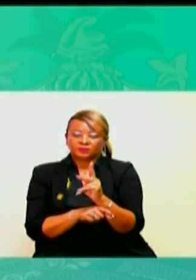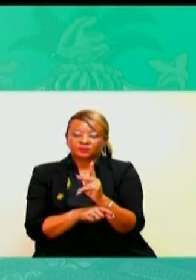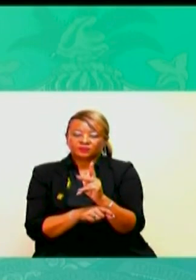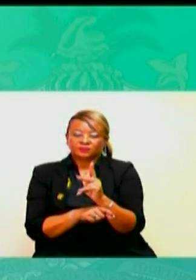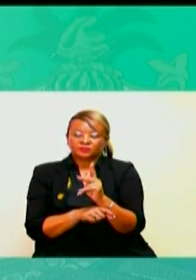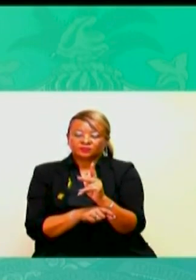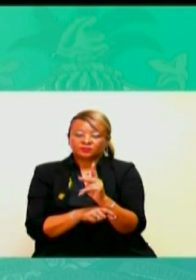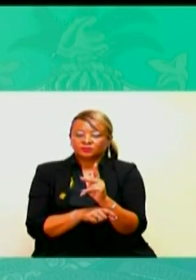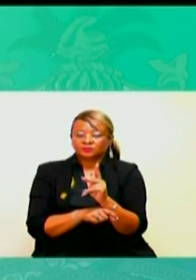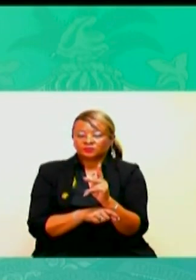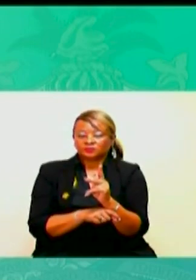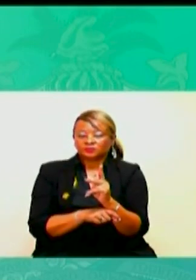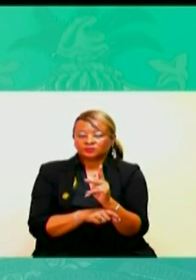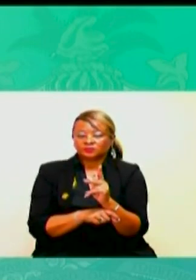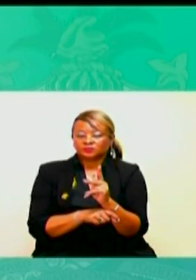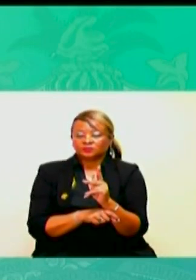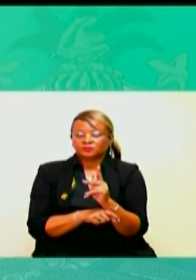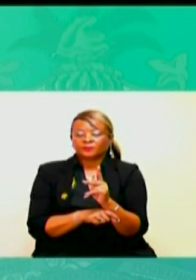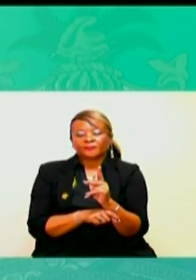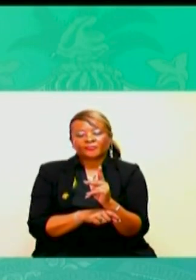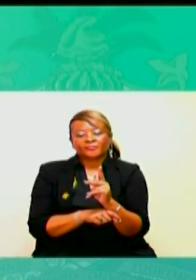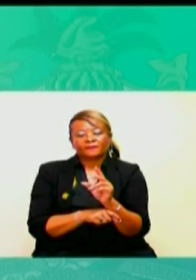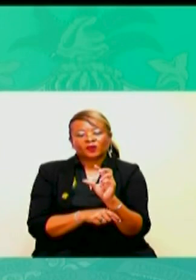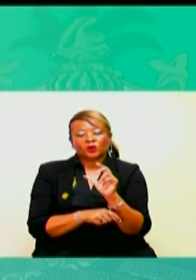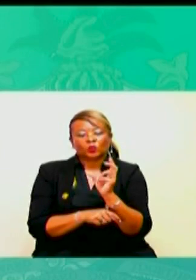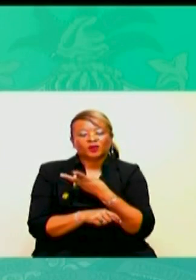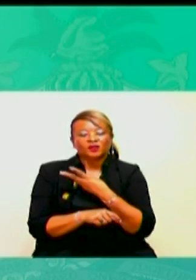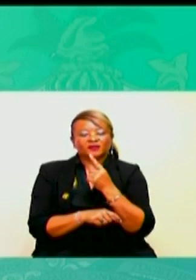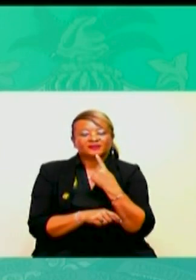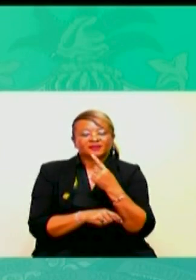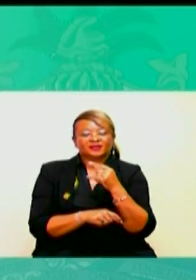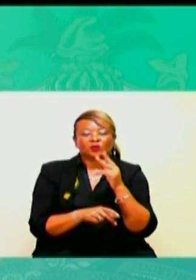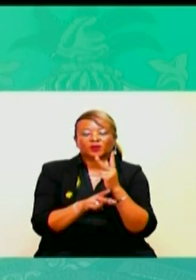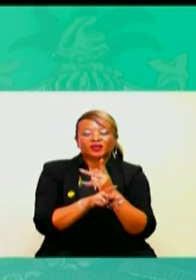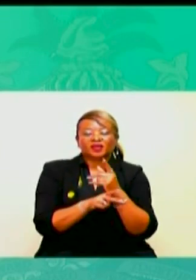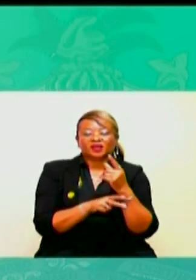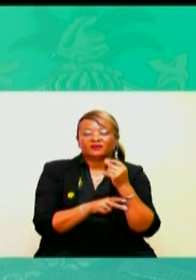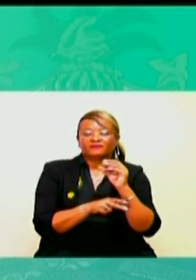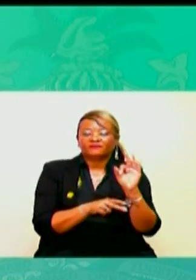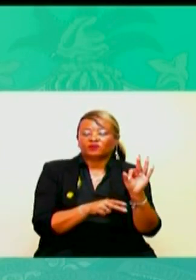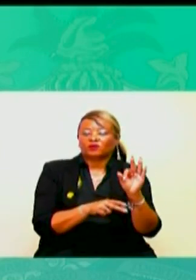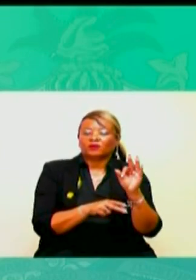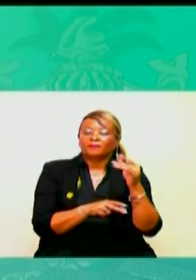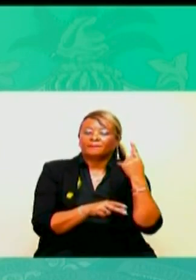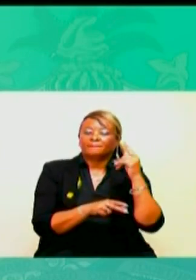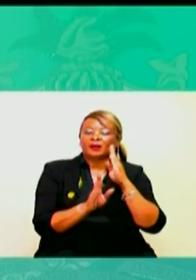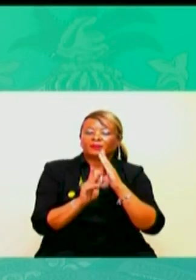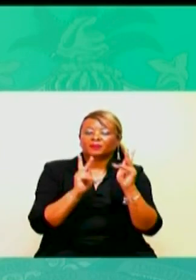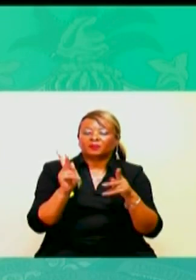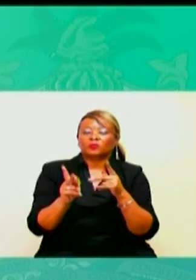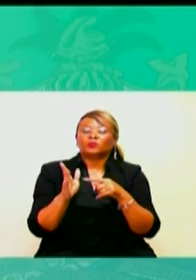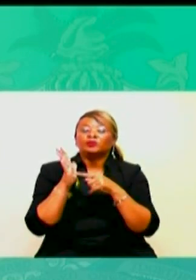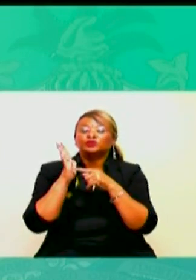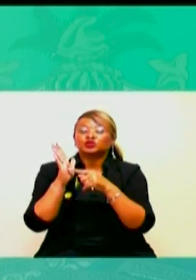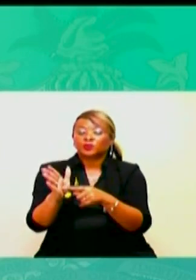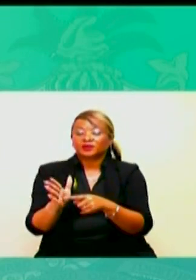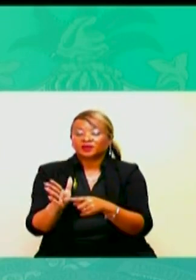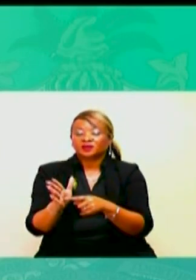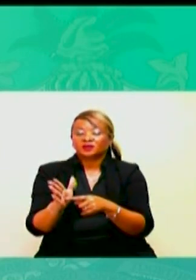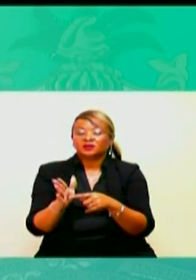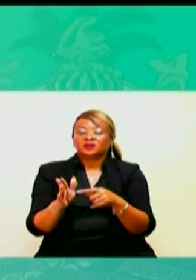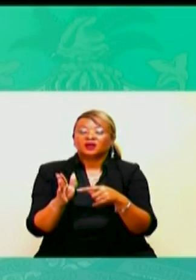space. Madam Speaker, we are not just saying that we care about Bahamians, but we are showing it by taking steps to